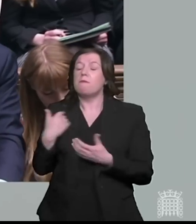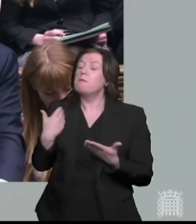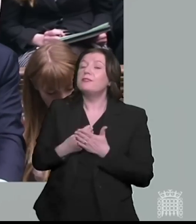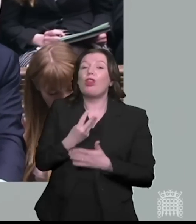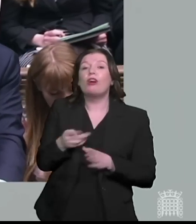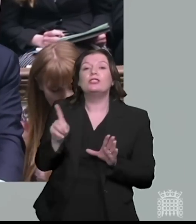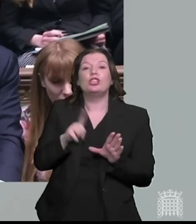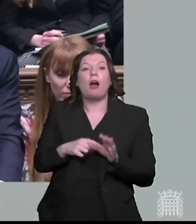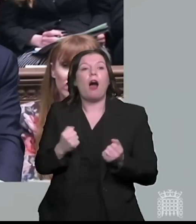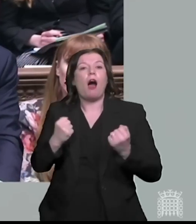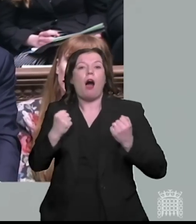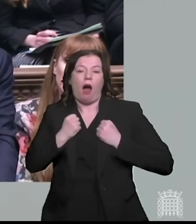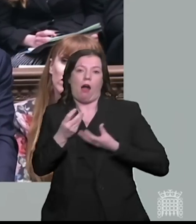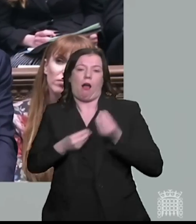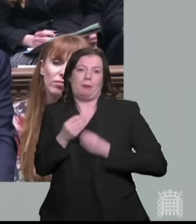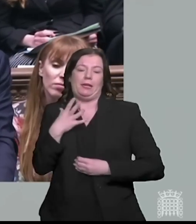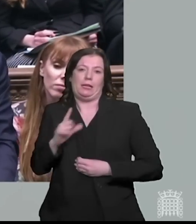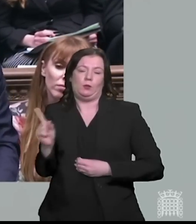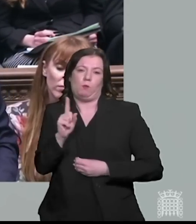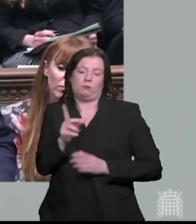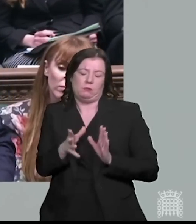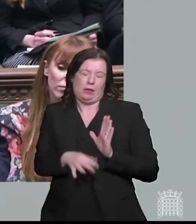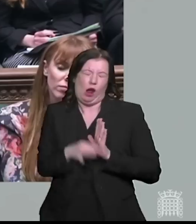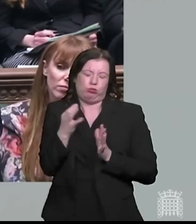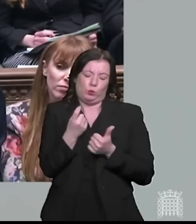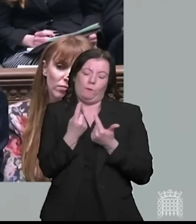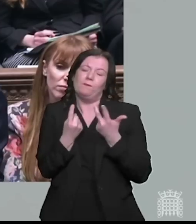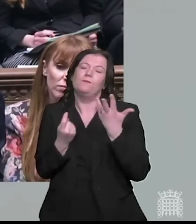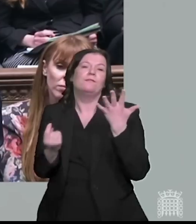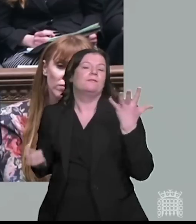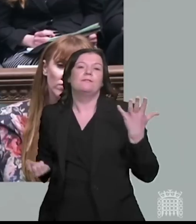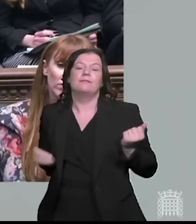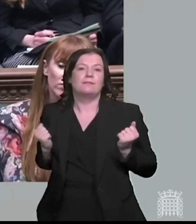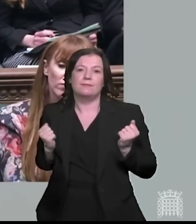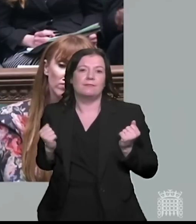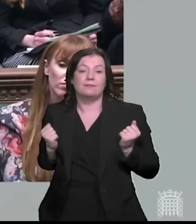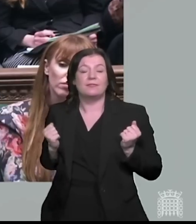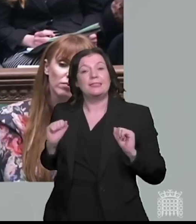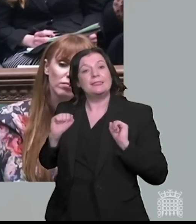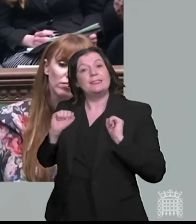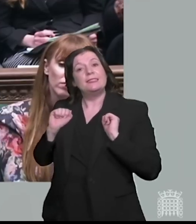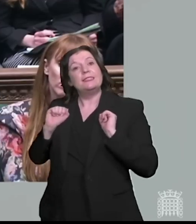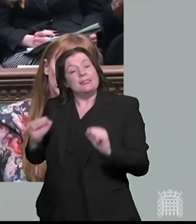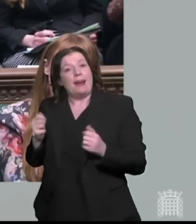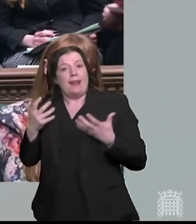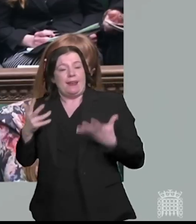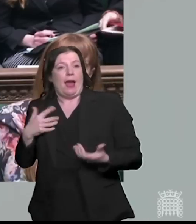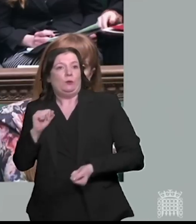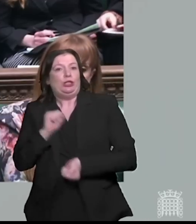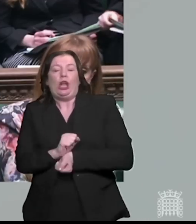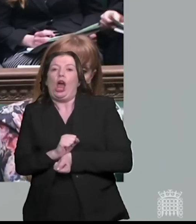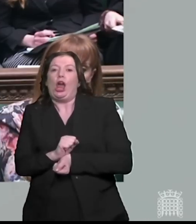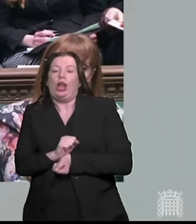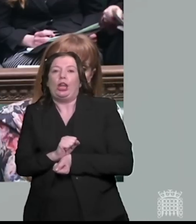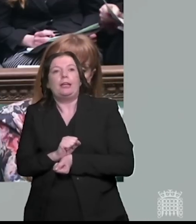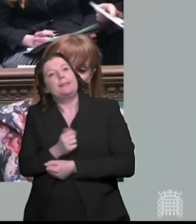our economy needed major surgery. But like millions across our country, this budget leaves us stuck in the waiting room